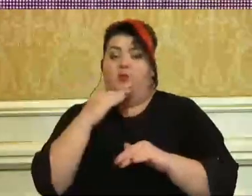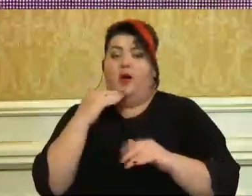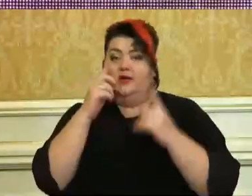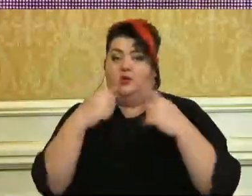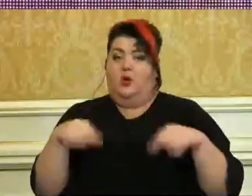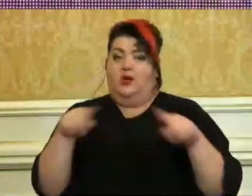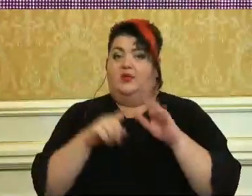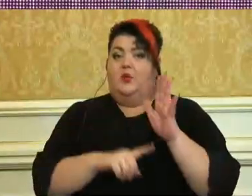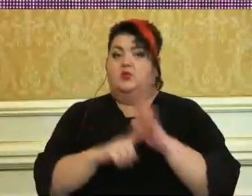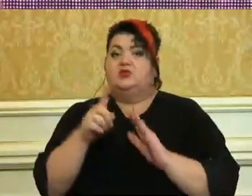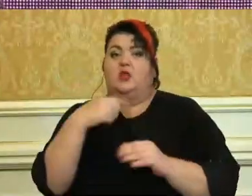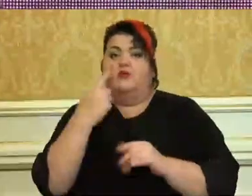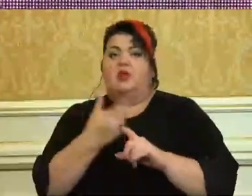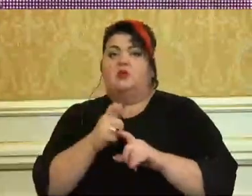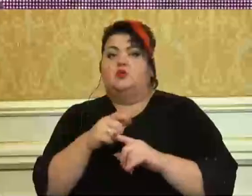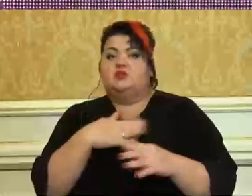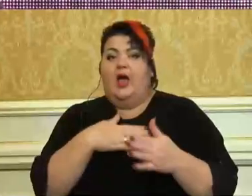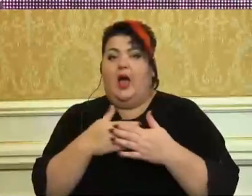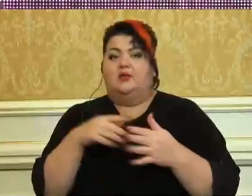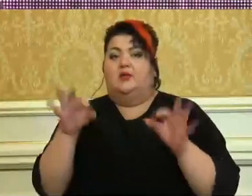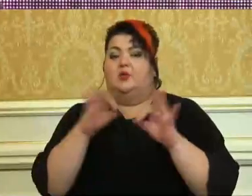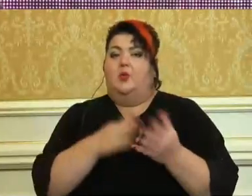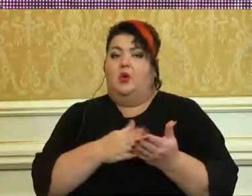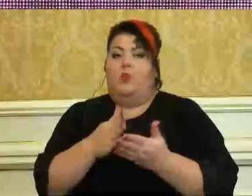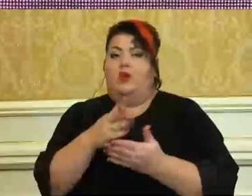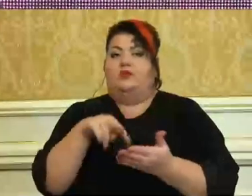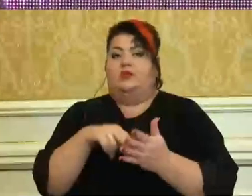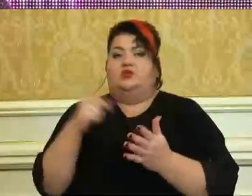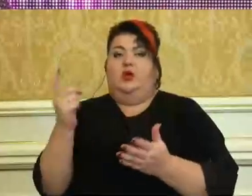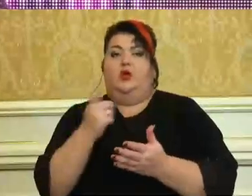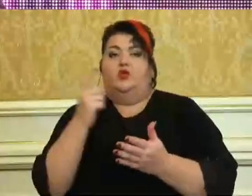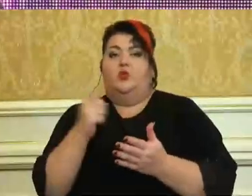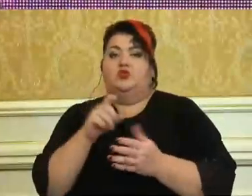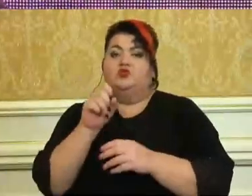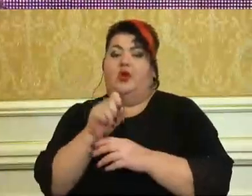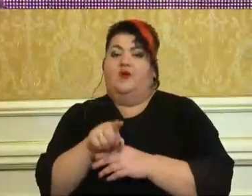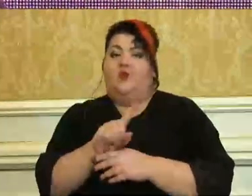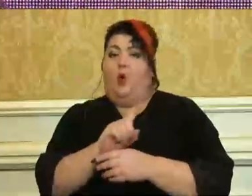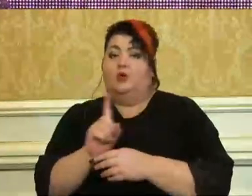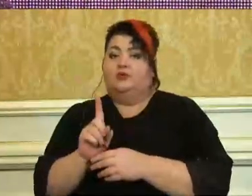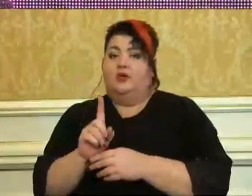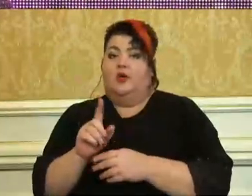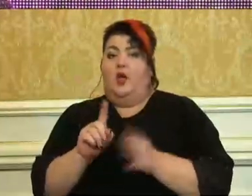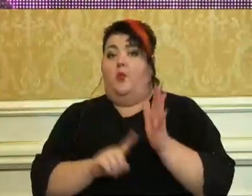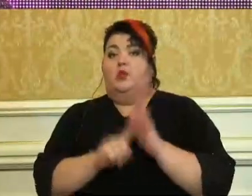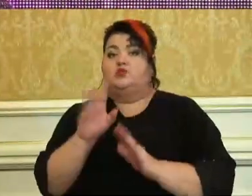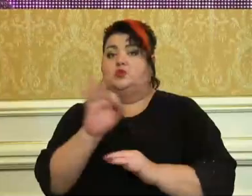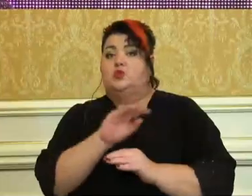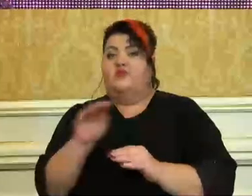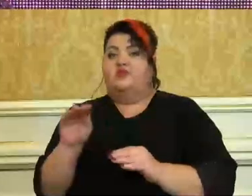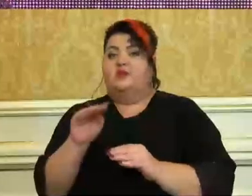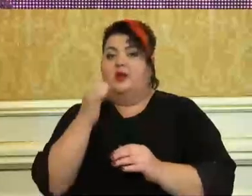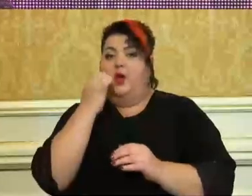are serving working with the wheels of the first people. I would like